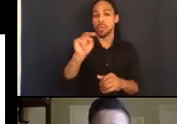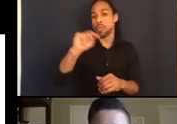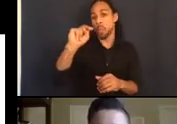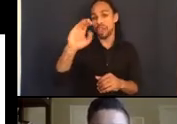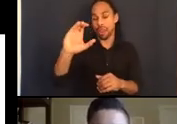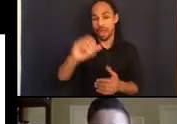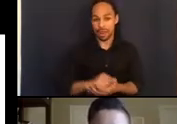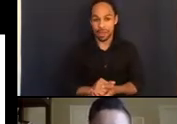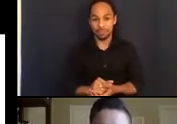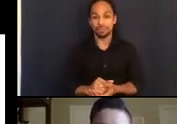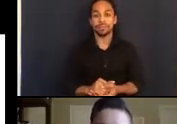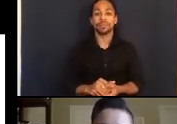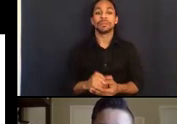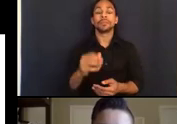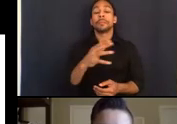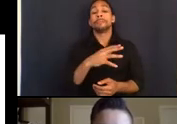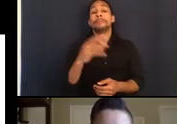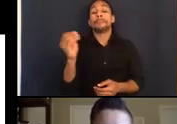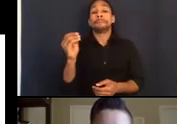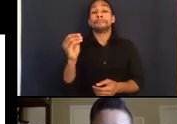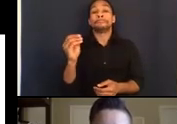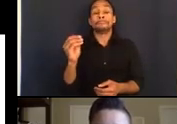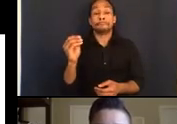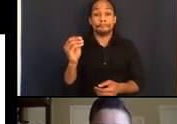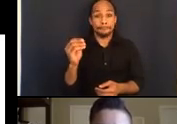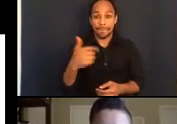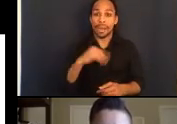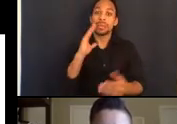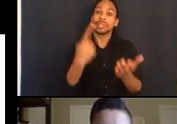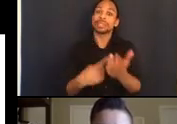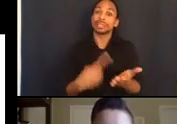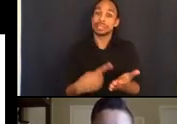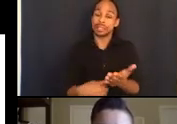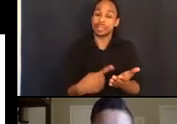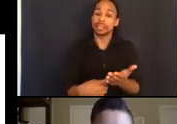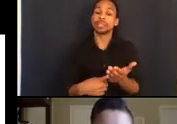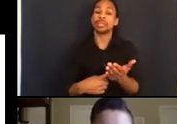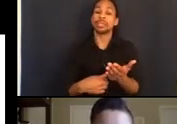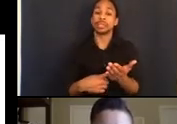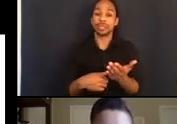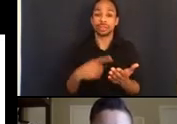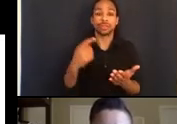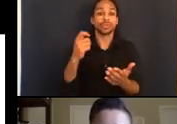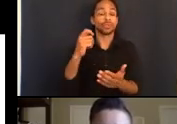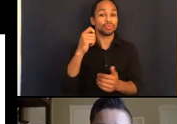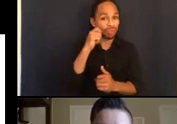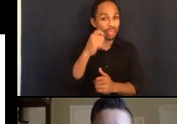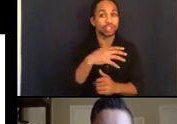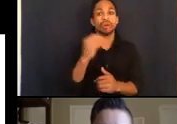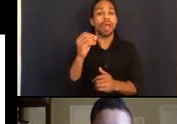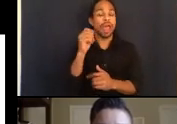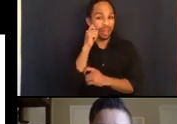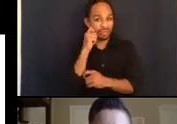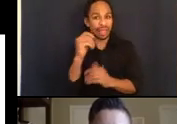you about some of the interventions that our residents, faculty, and staff have initiated in response to the racial and ethnic disparities in access to